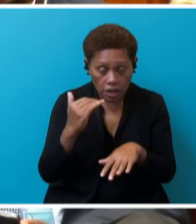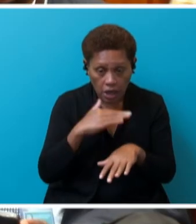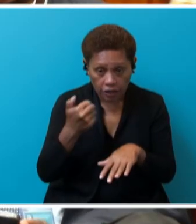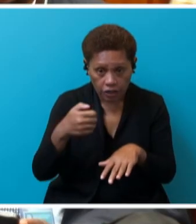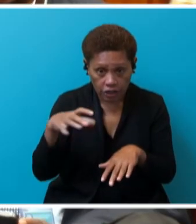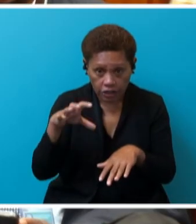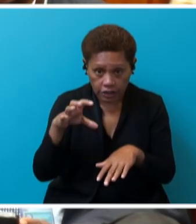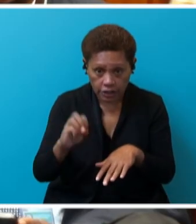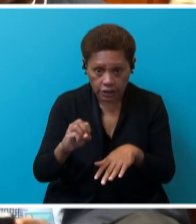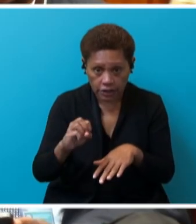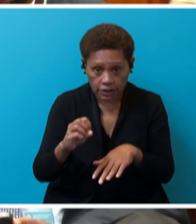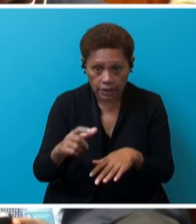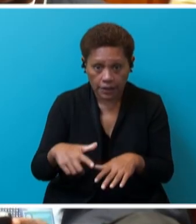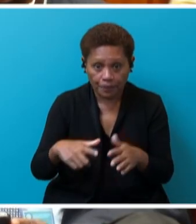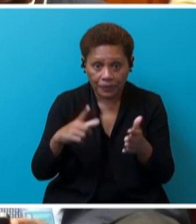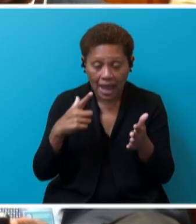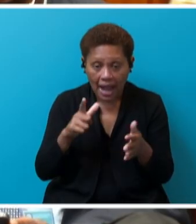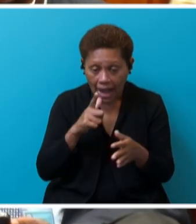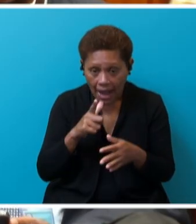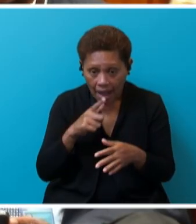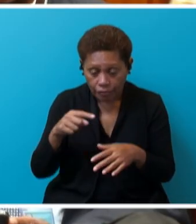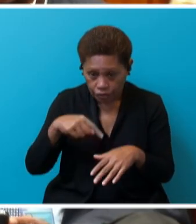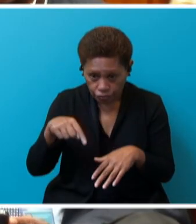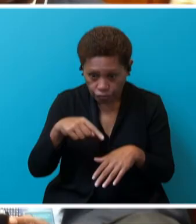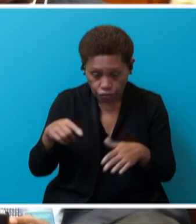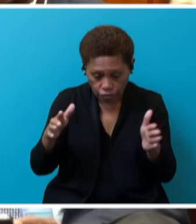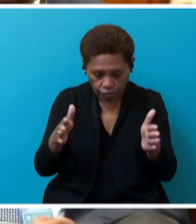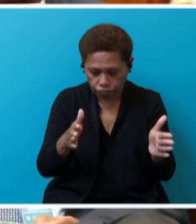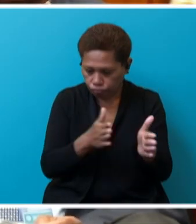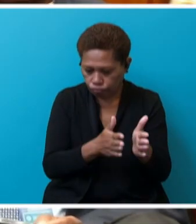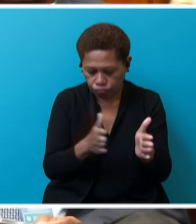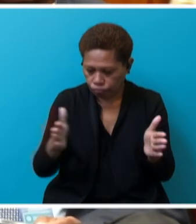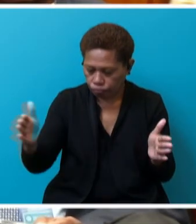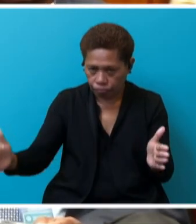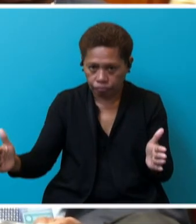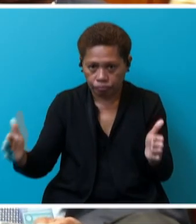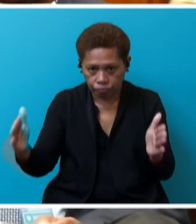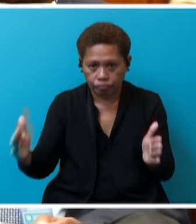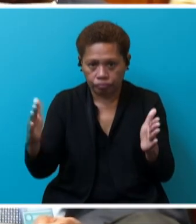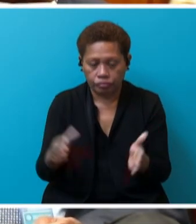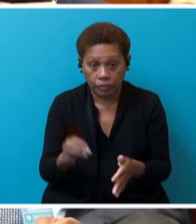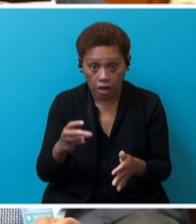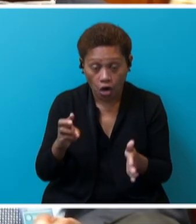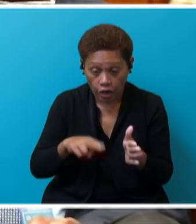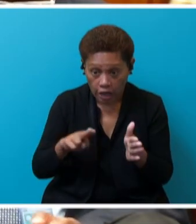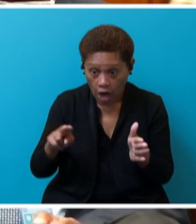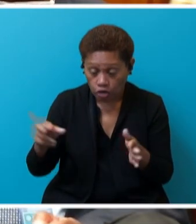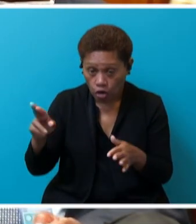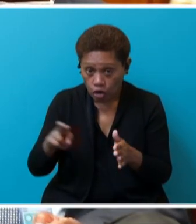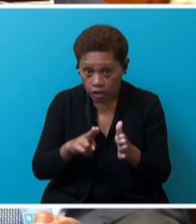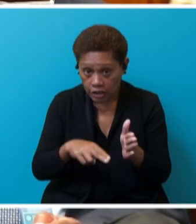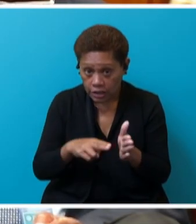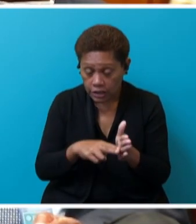along the Lami-Suva-Nosori corridor. Mr. Speaker, these same areas from Nosori, Teluru, and Reo, once plagued